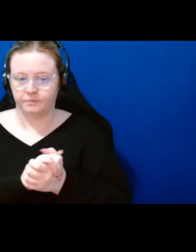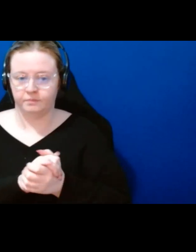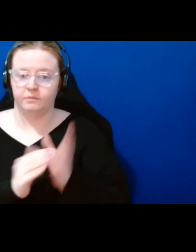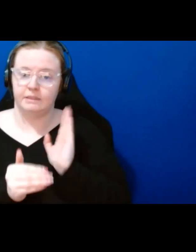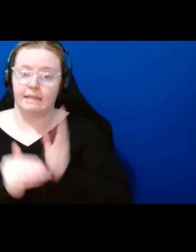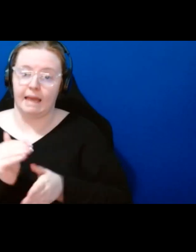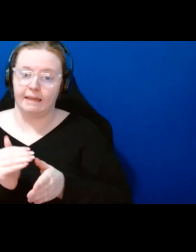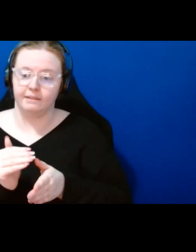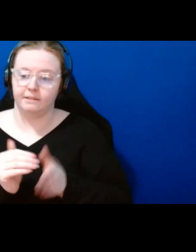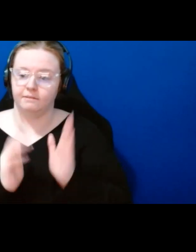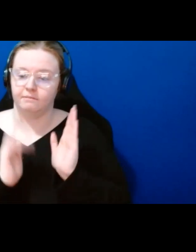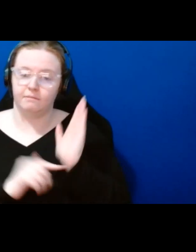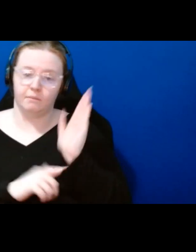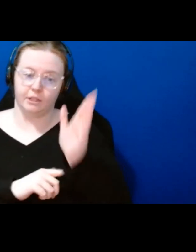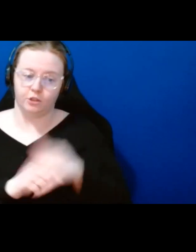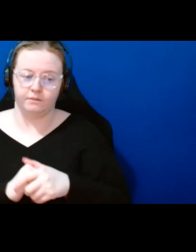our session.